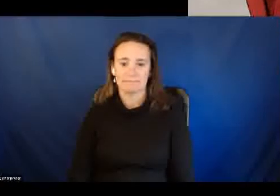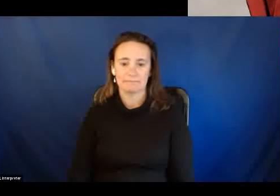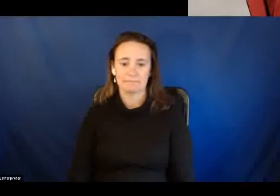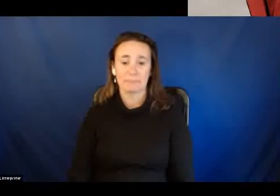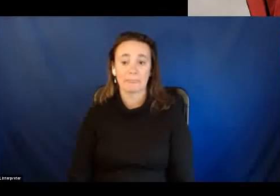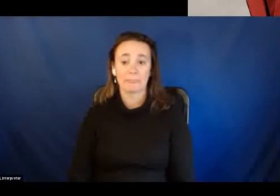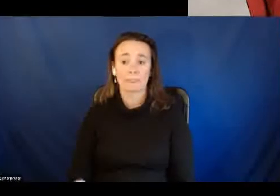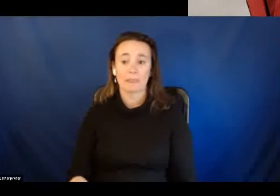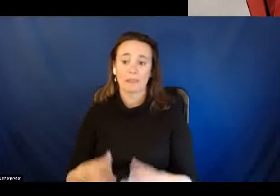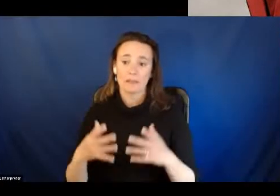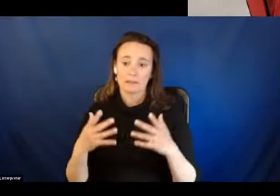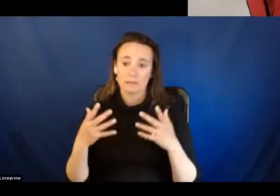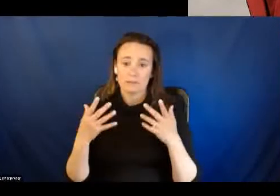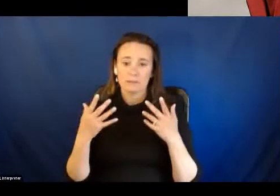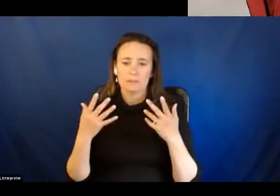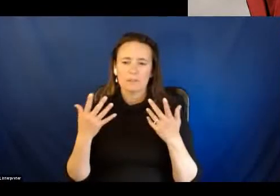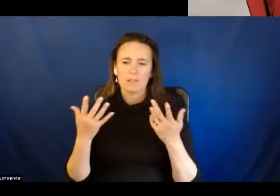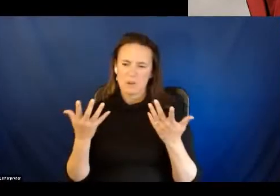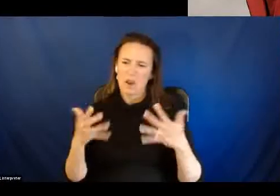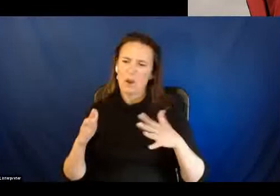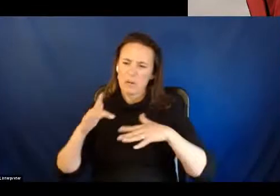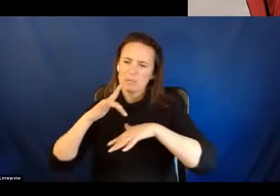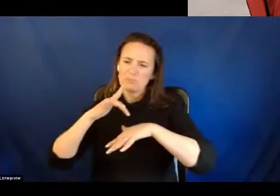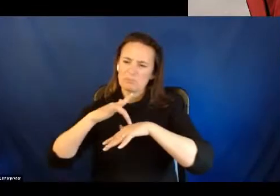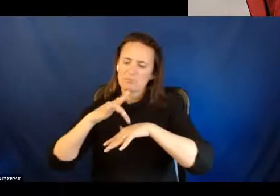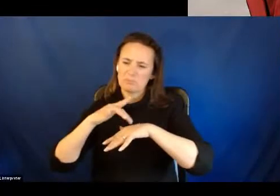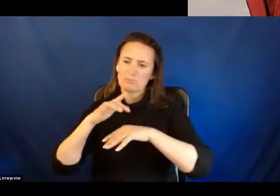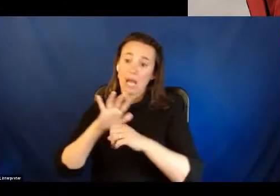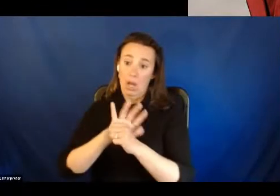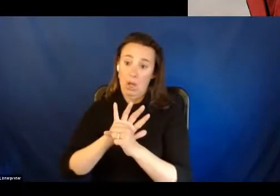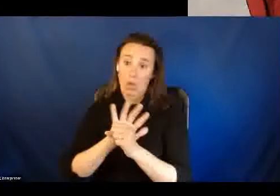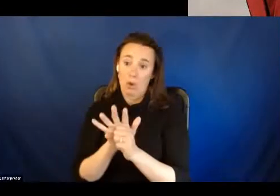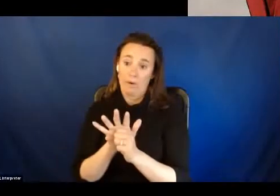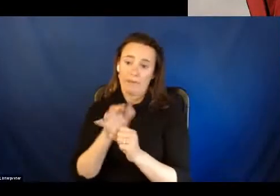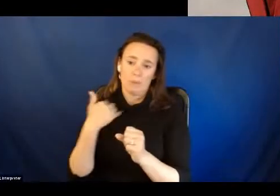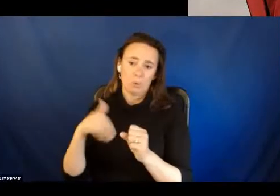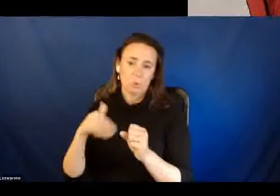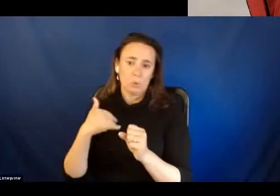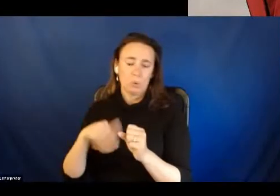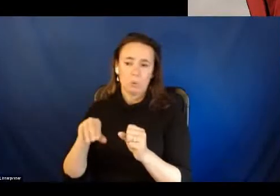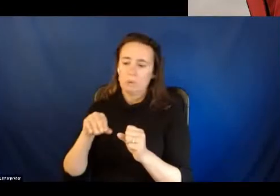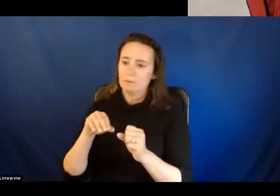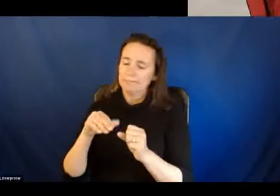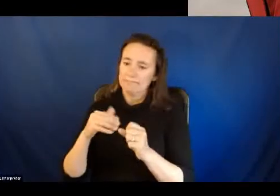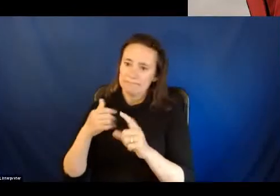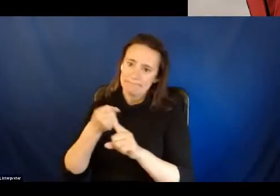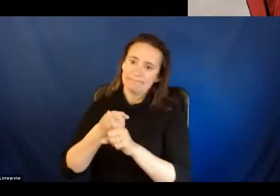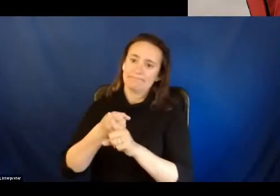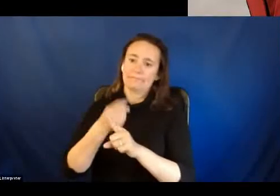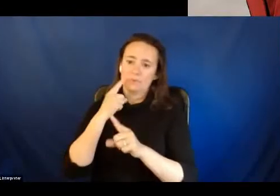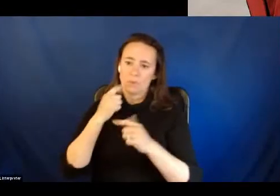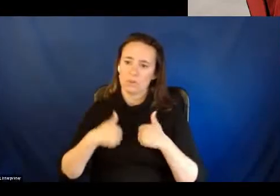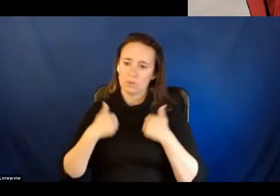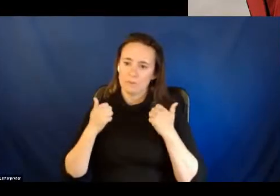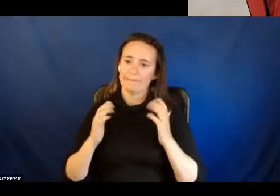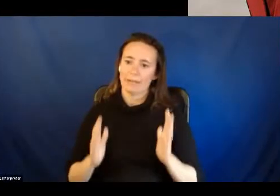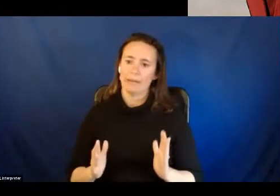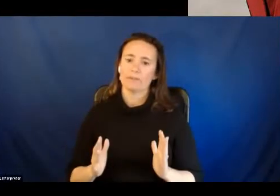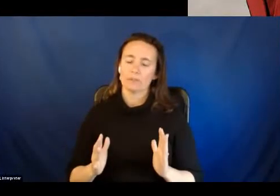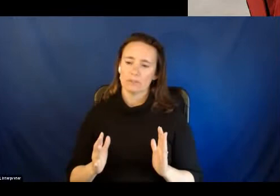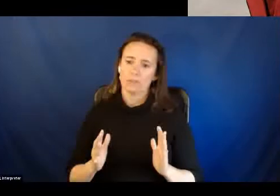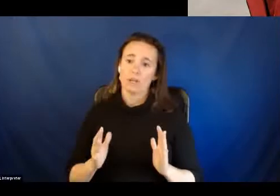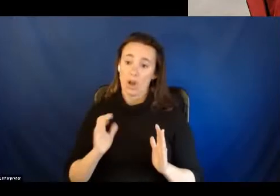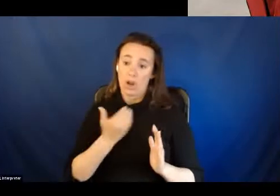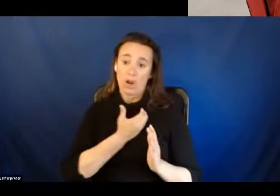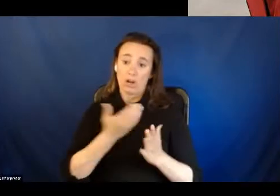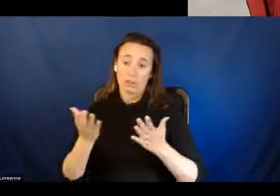And so we already touched on this a little bit, but COVID has had major impacts for survivors. It's changed a lot of our services,